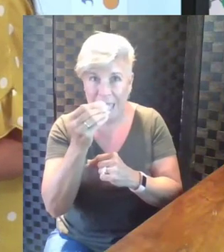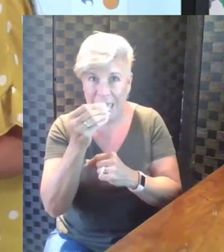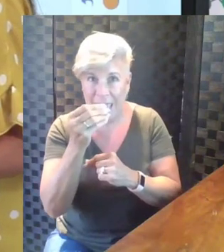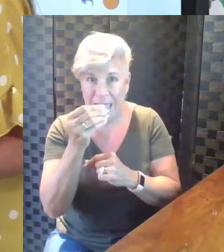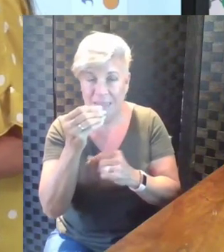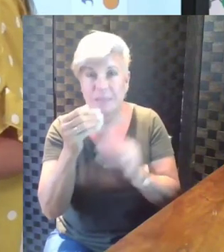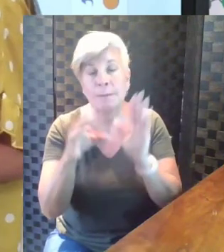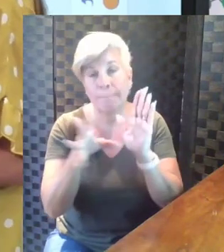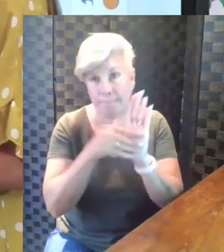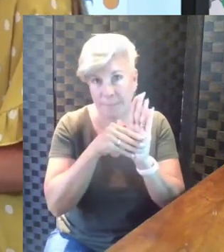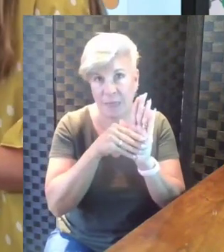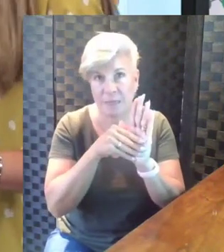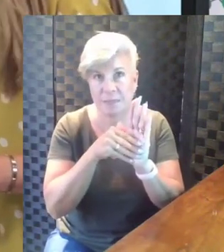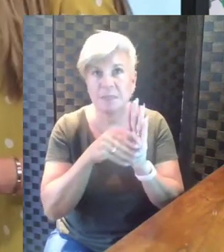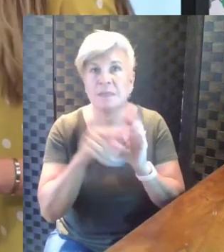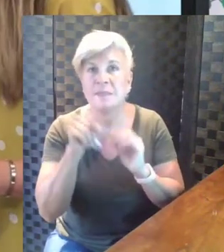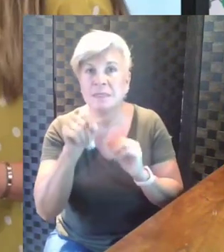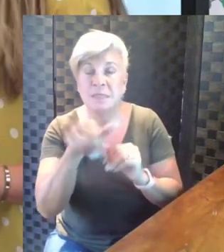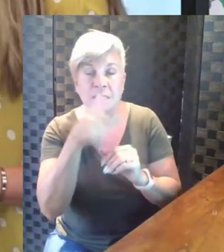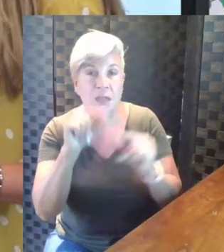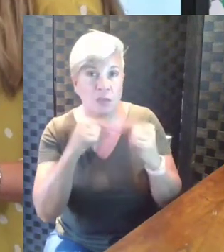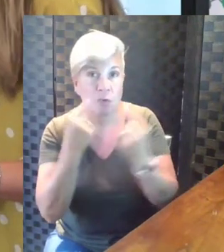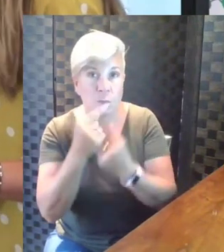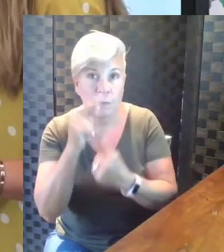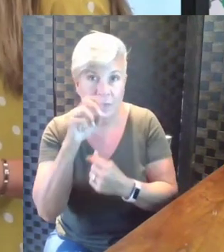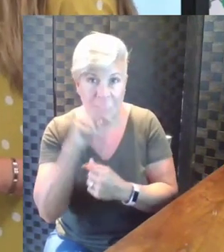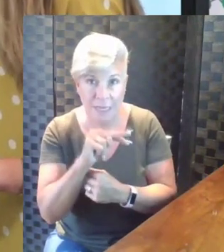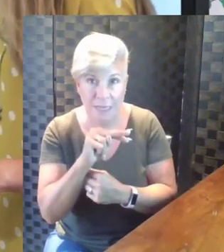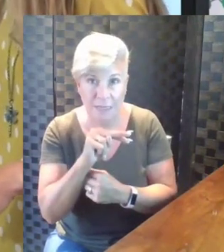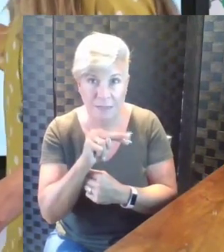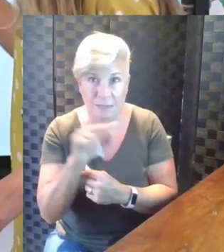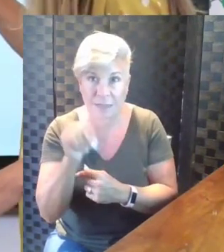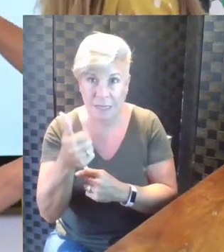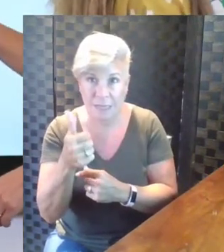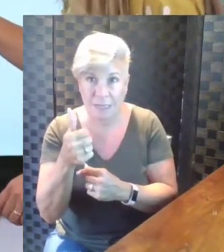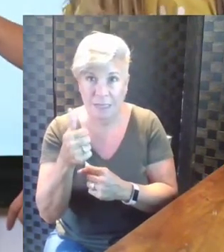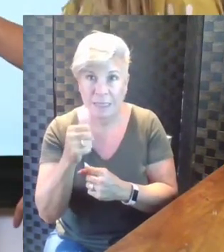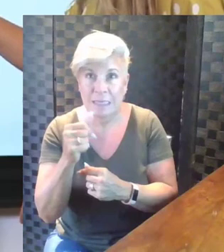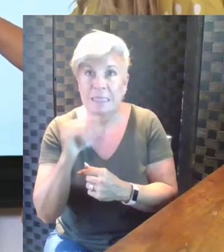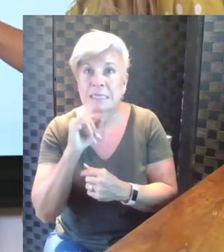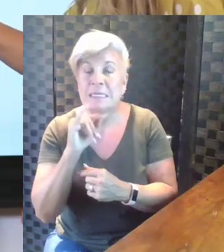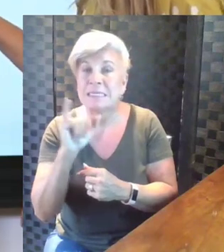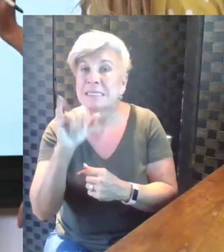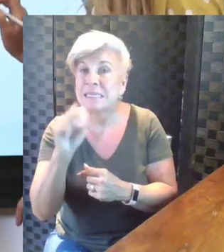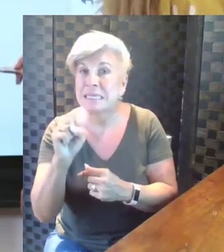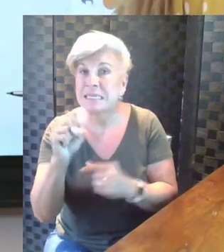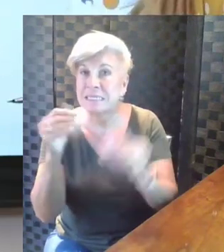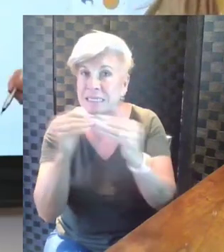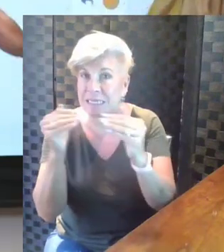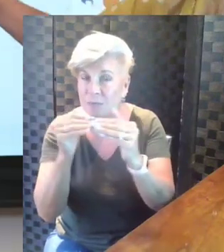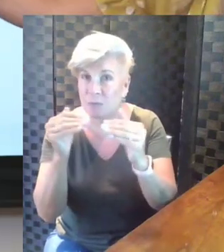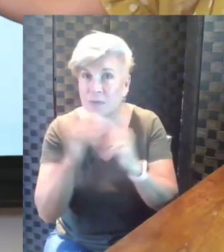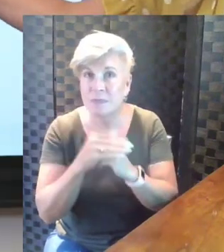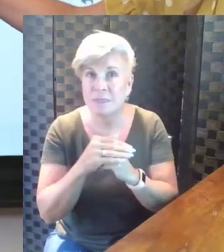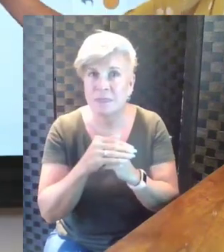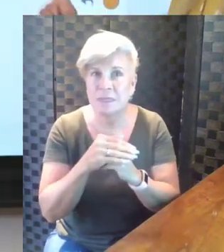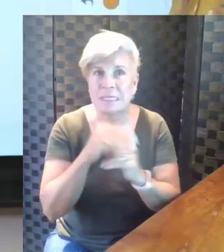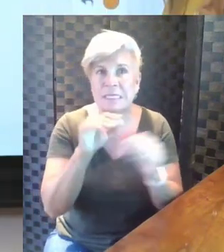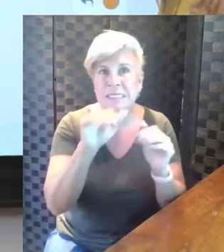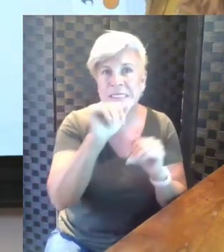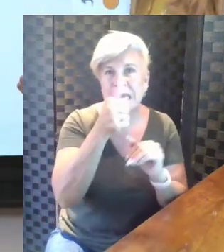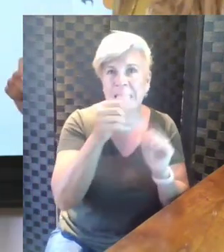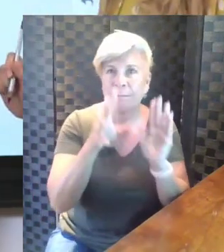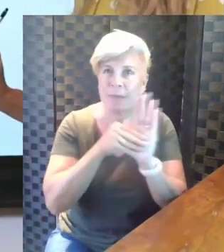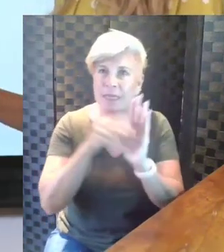and is another word for plus. This is another group of 10, is another word for equals, so 10